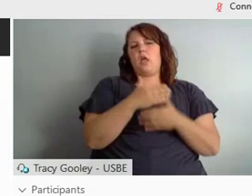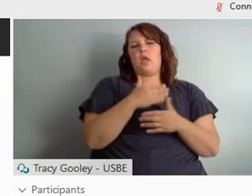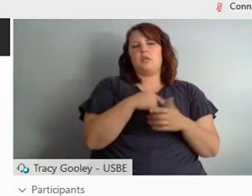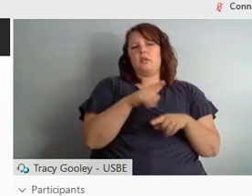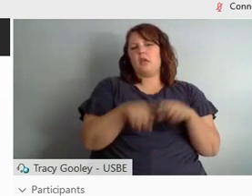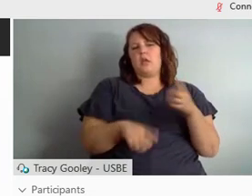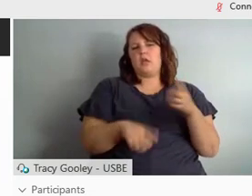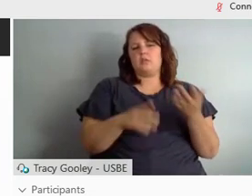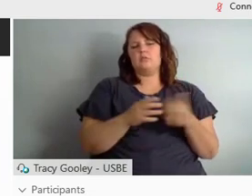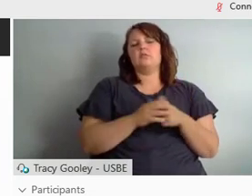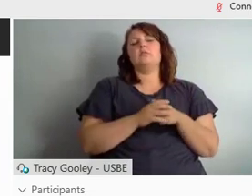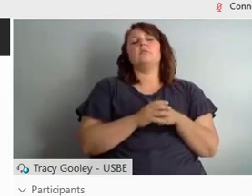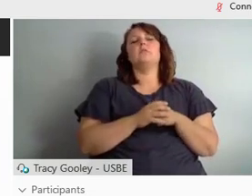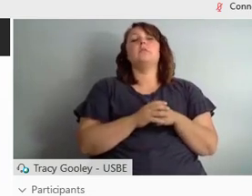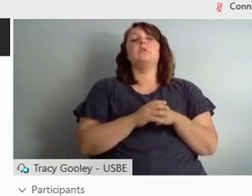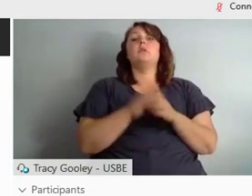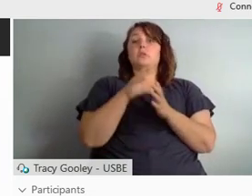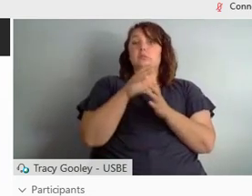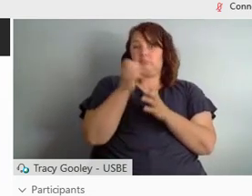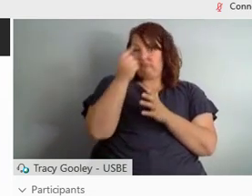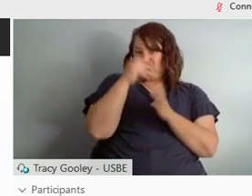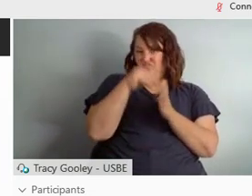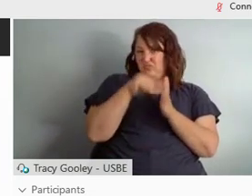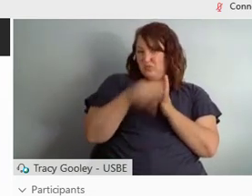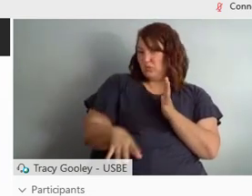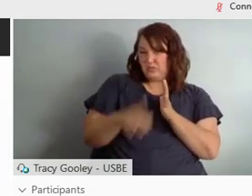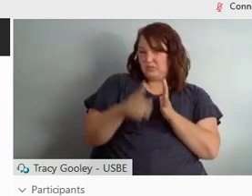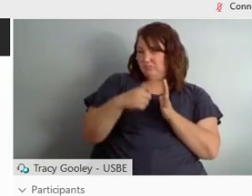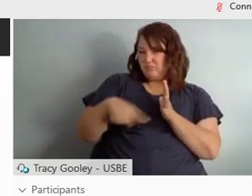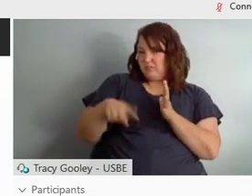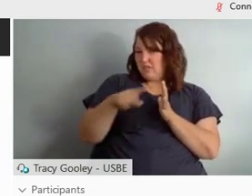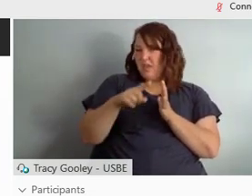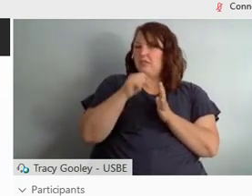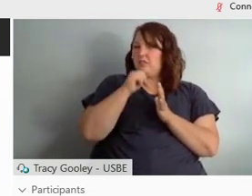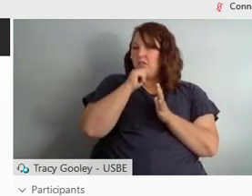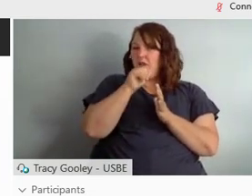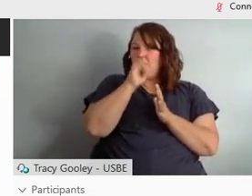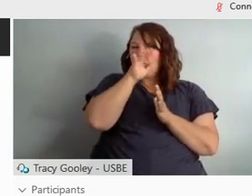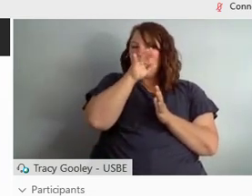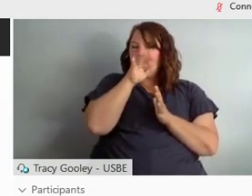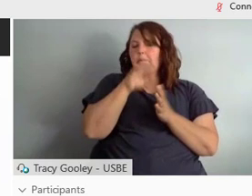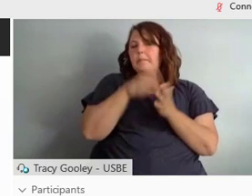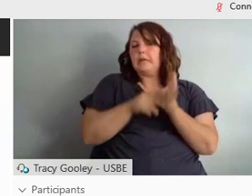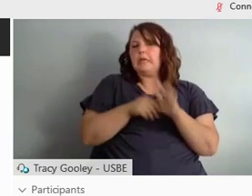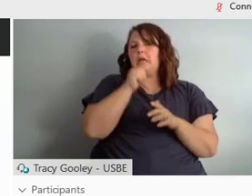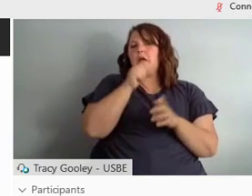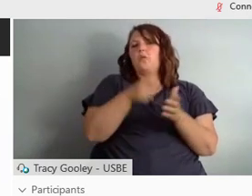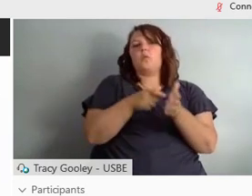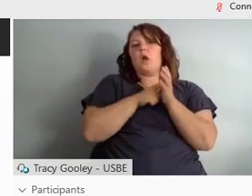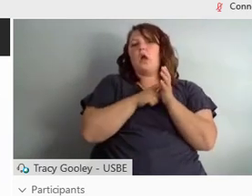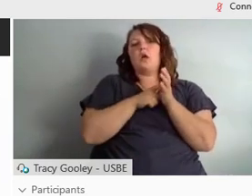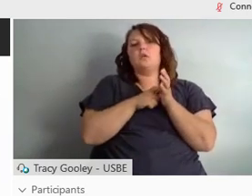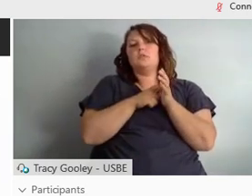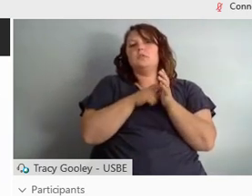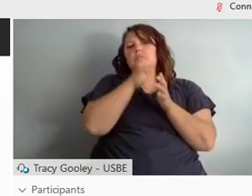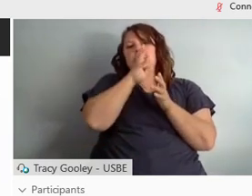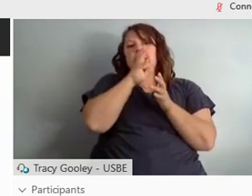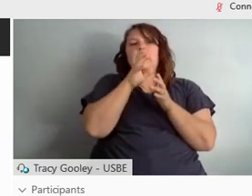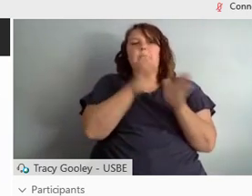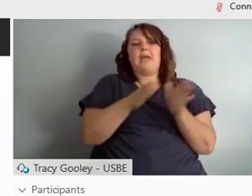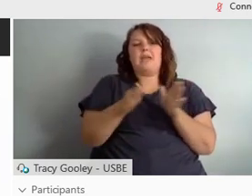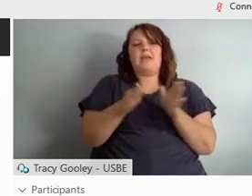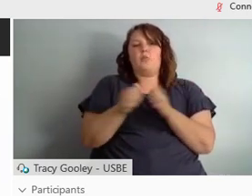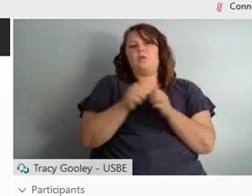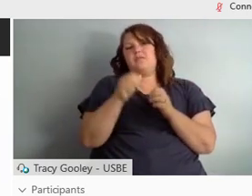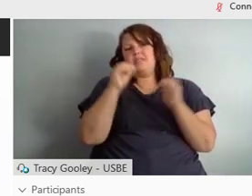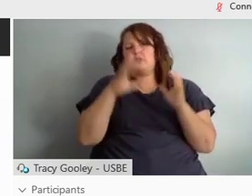just a note, it says students who are nonverbal are not required to say the pattern with the teacher. And that's true with all students. If they're not going to say the